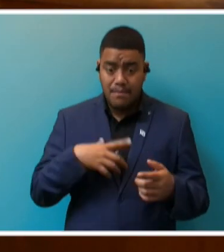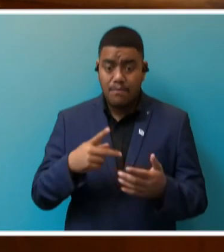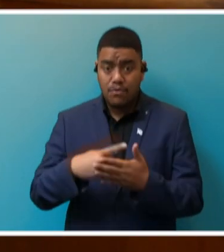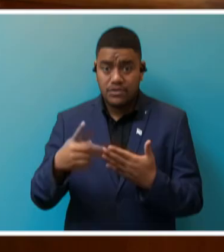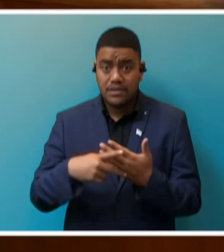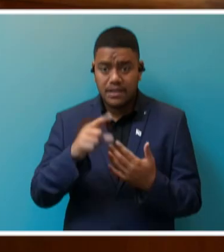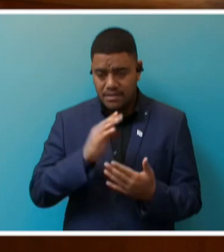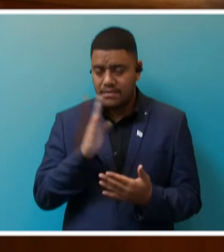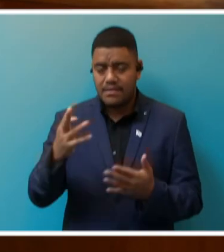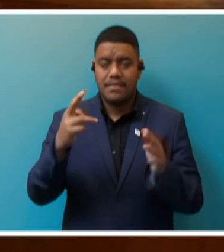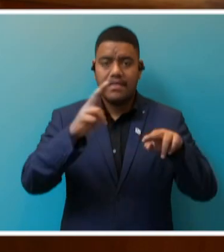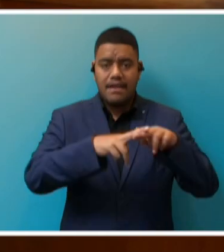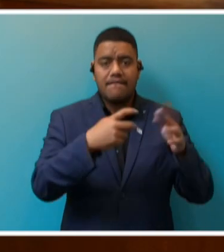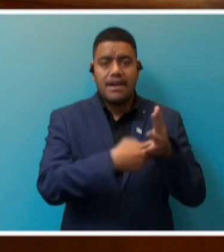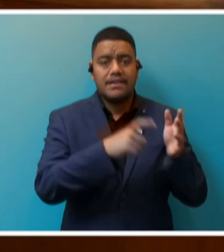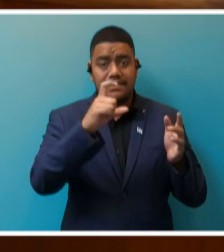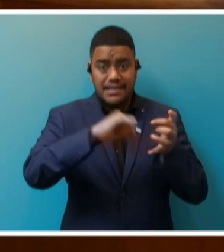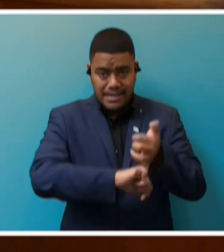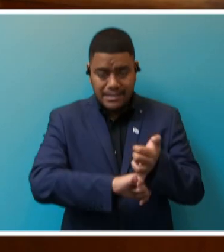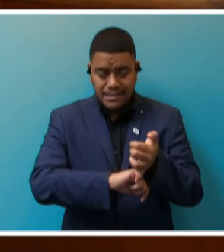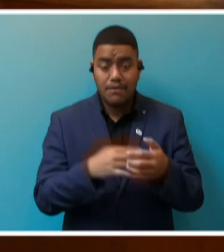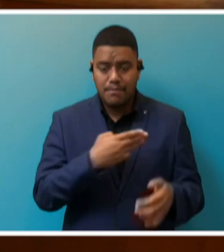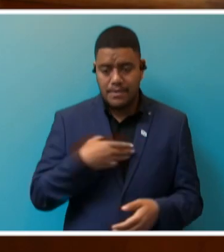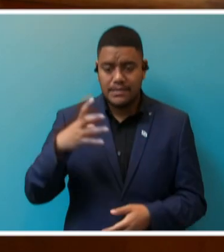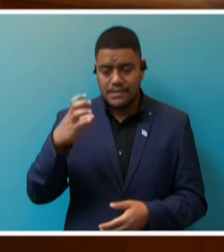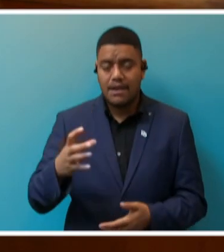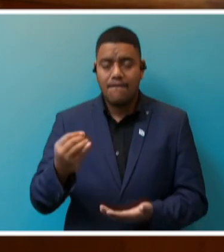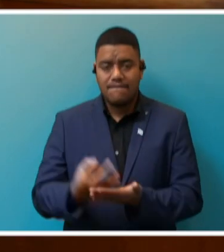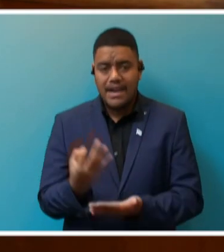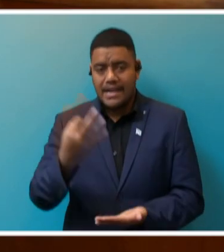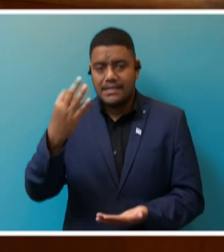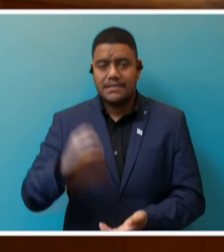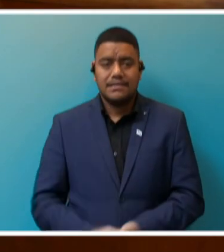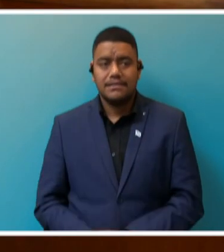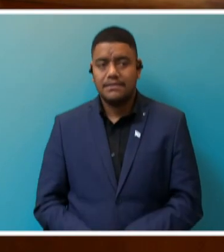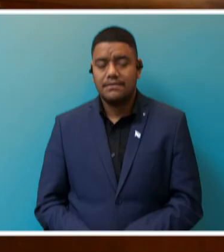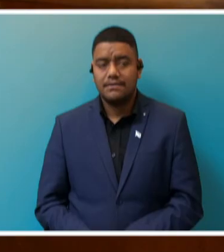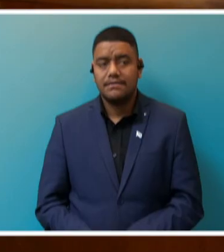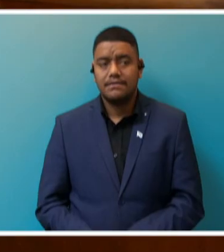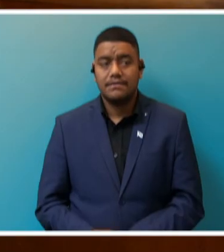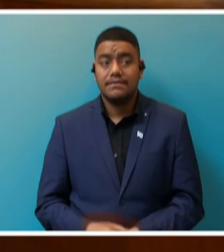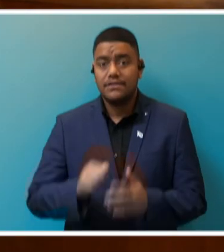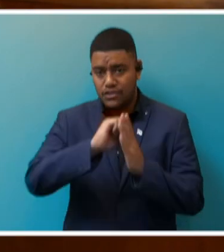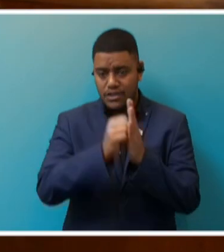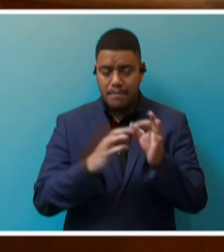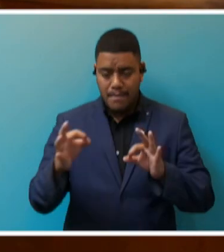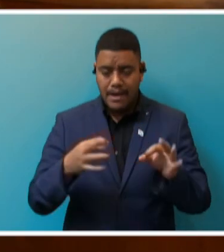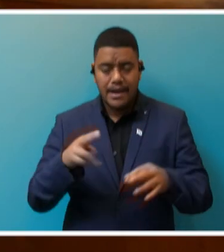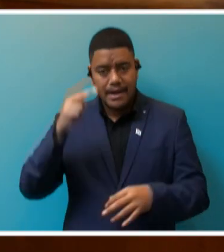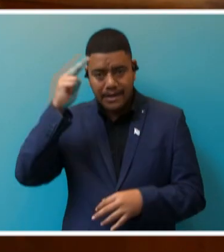to FRCS or the aligned minister, the Ministry of Finance, Strategic Planning and National Development,